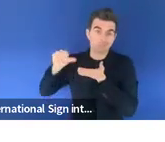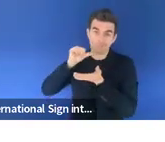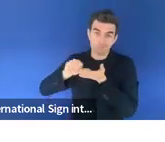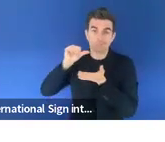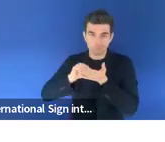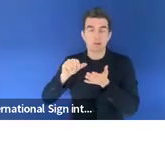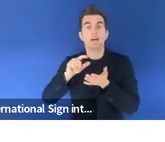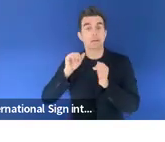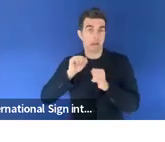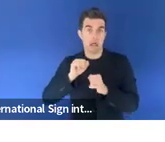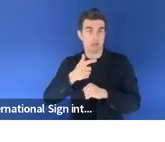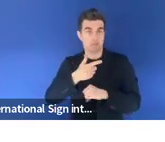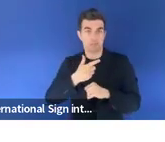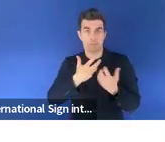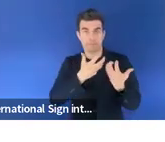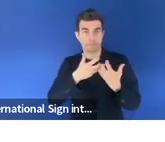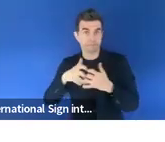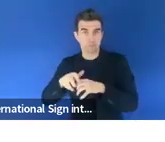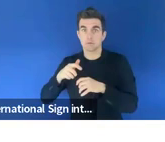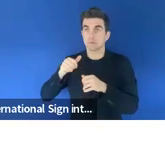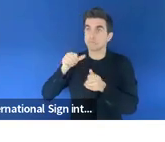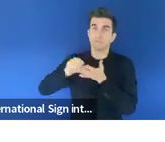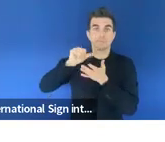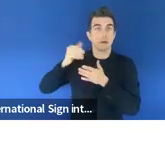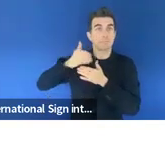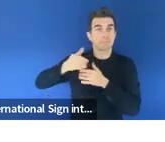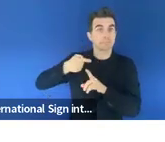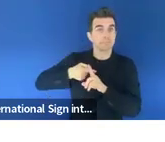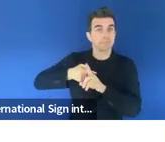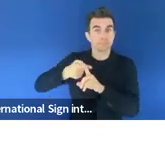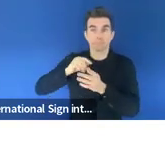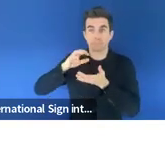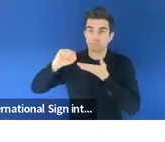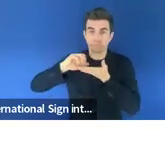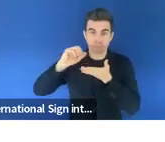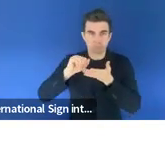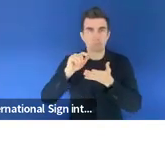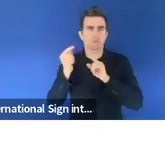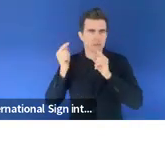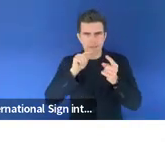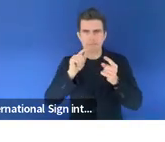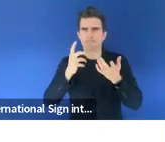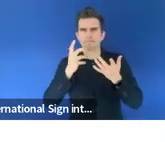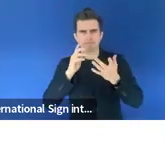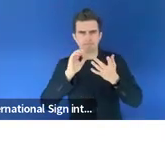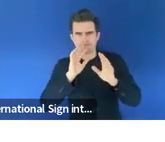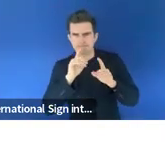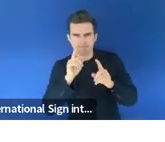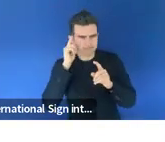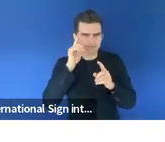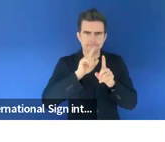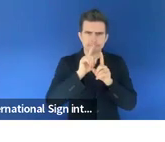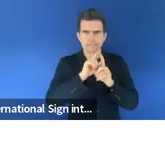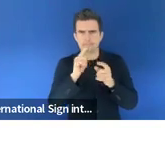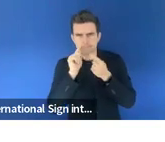they're not, think about cutting that subscription. It's really easy to just subscribe to something and then forget about it. And the next thing you